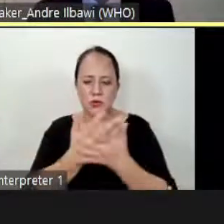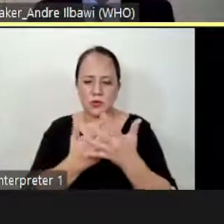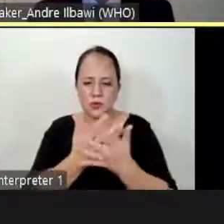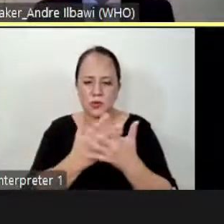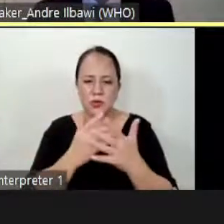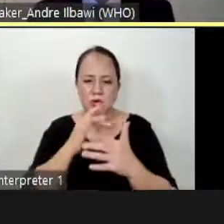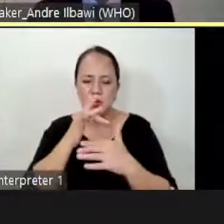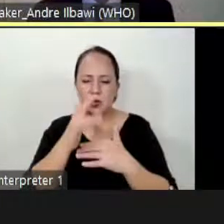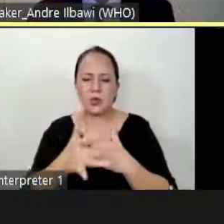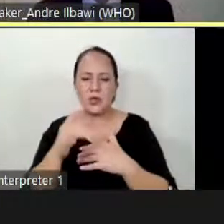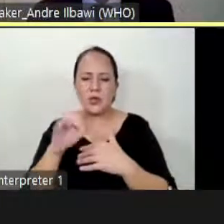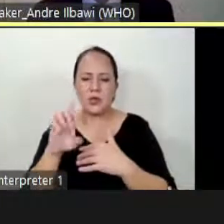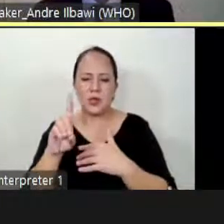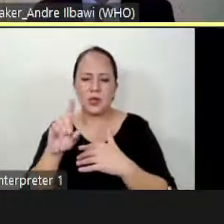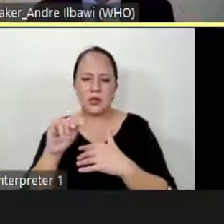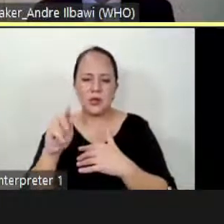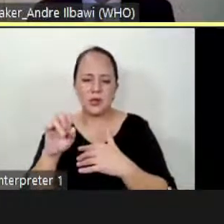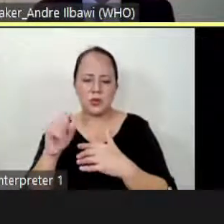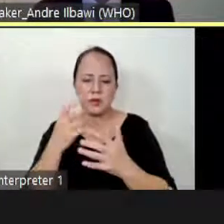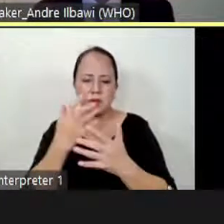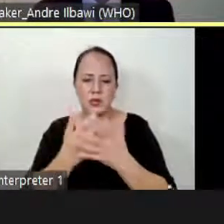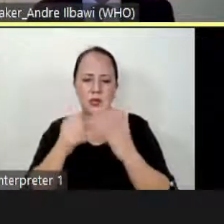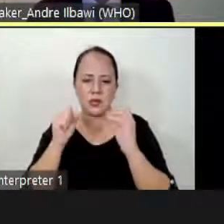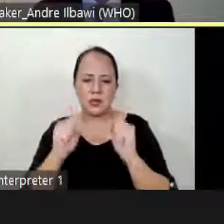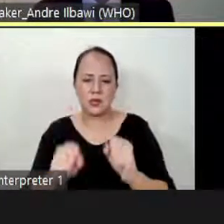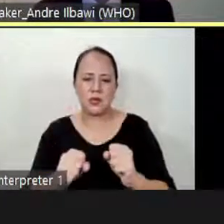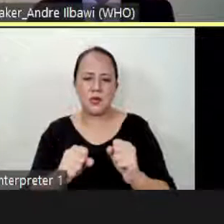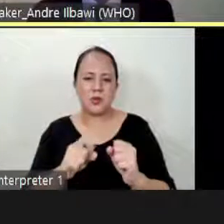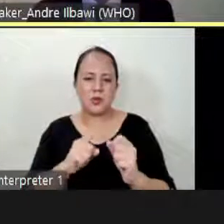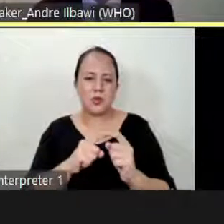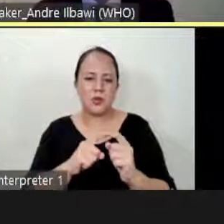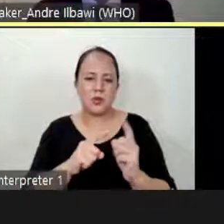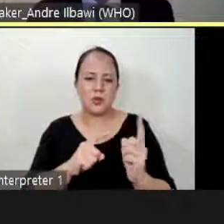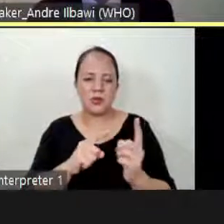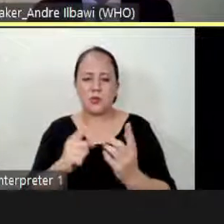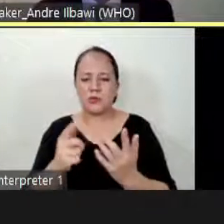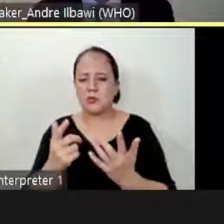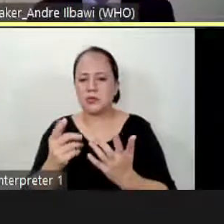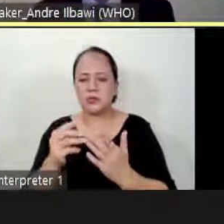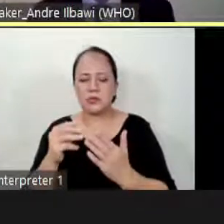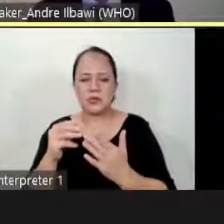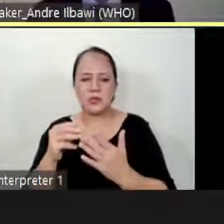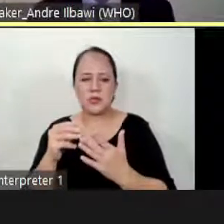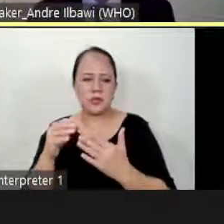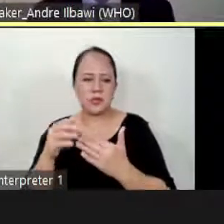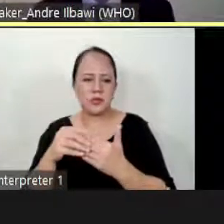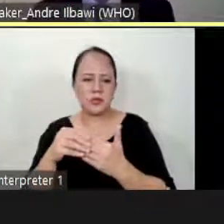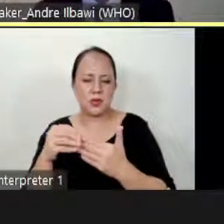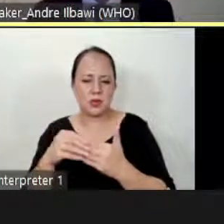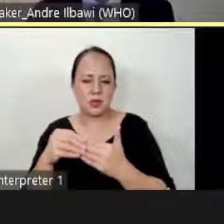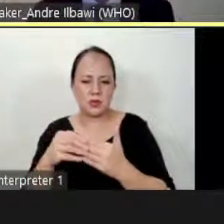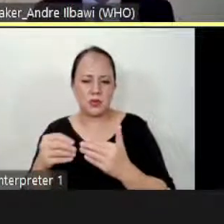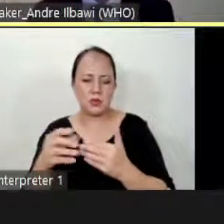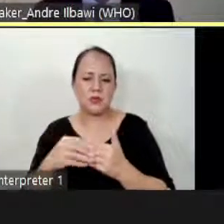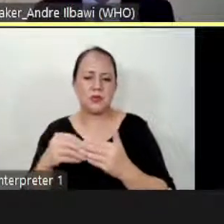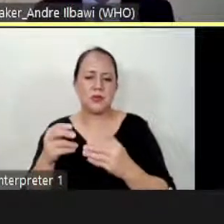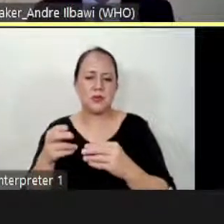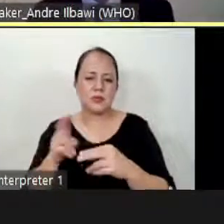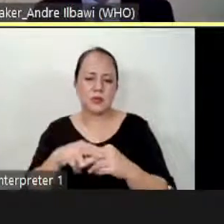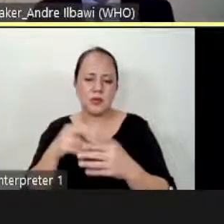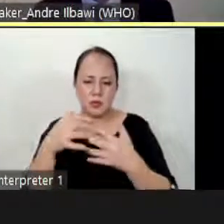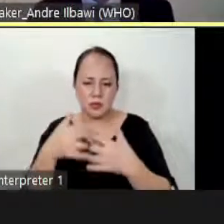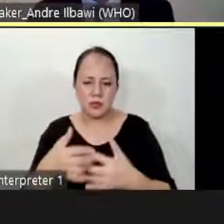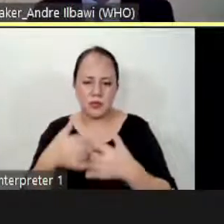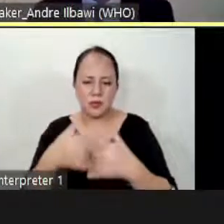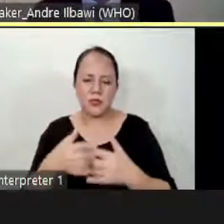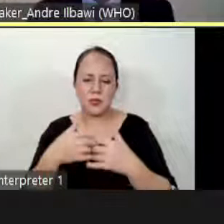early diagnosis. Screening could be $1 to $2 million of programmatic cost per year. They would have to increase the number of mammography machines from